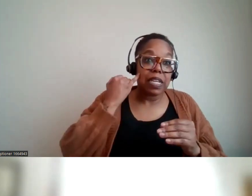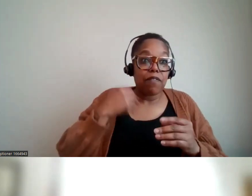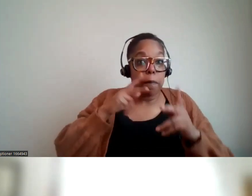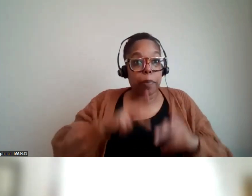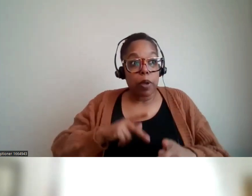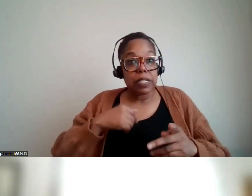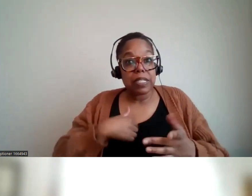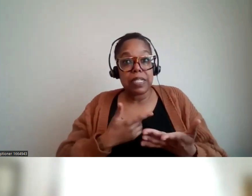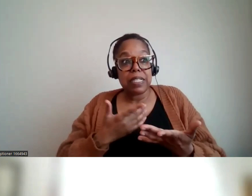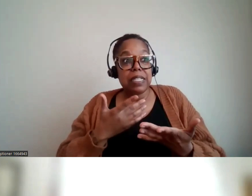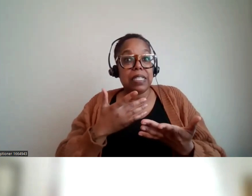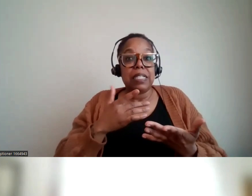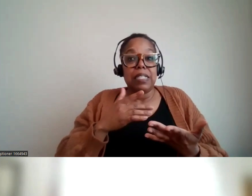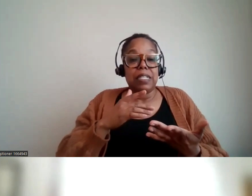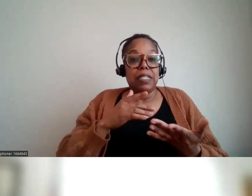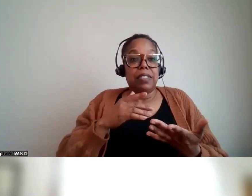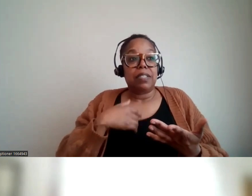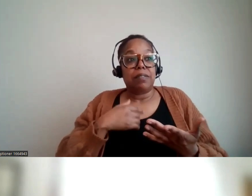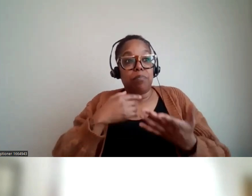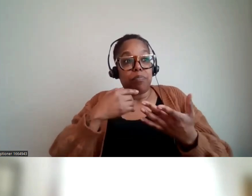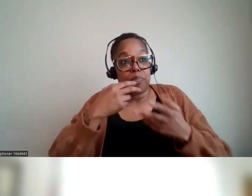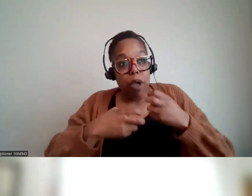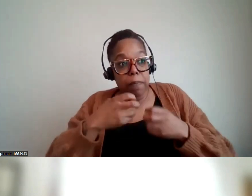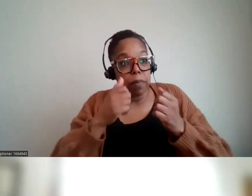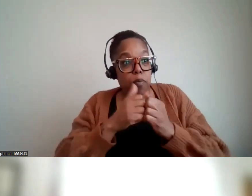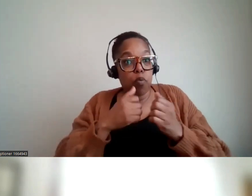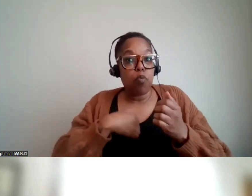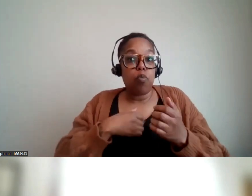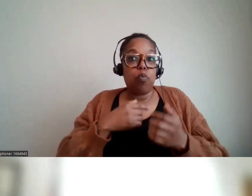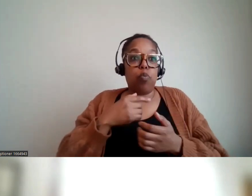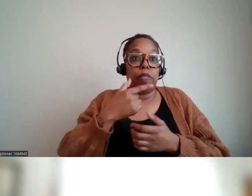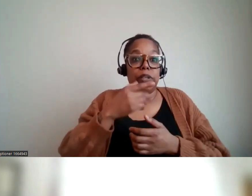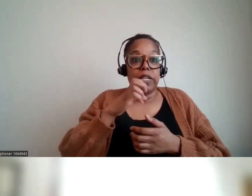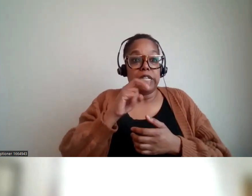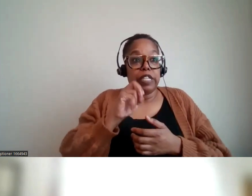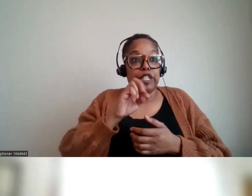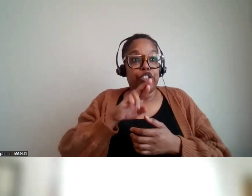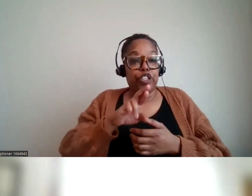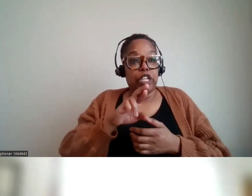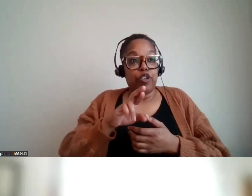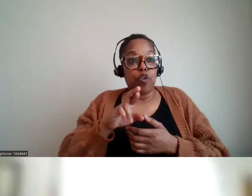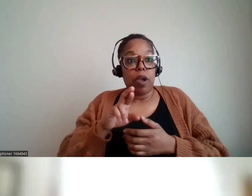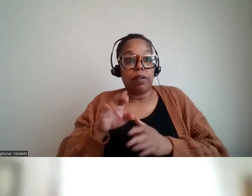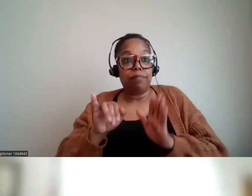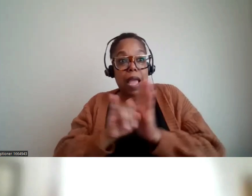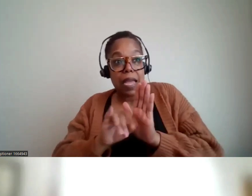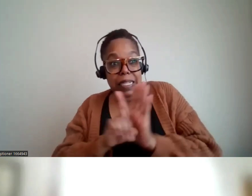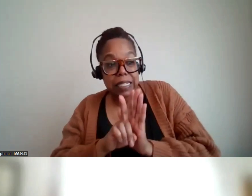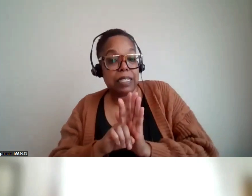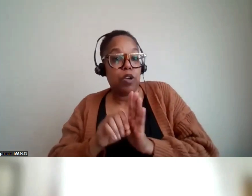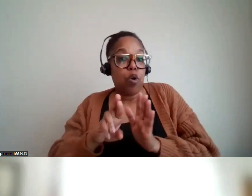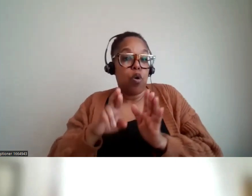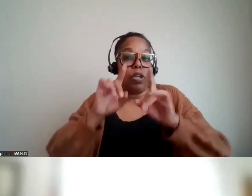incompetent. You're going to want to turn over and move on to something else. So workforce development goes hand in hand with the